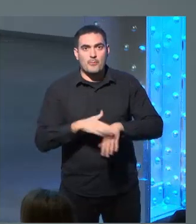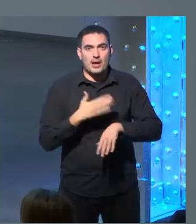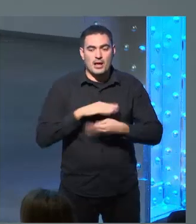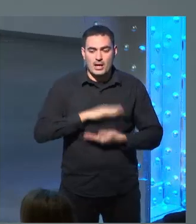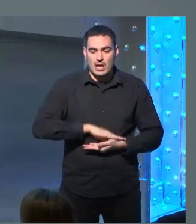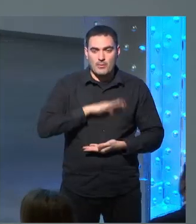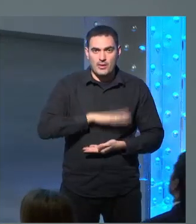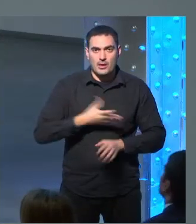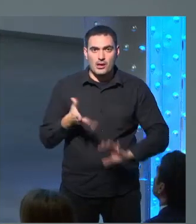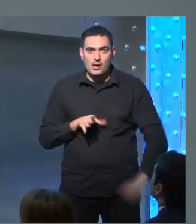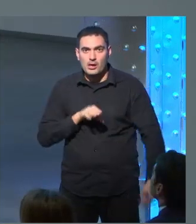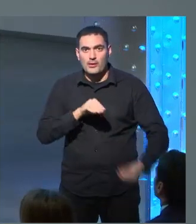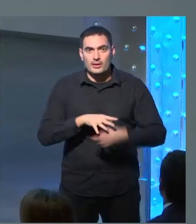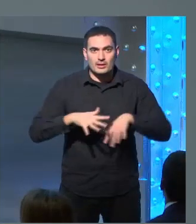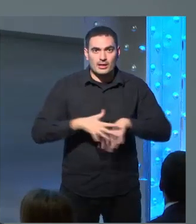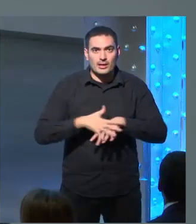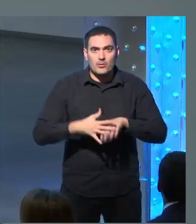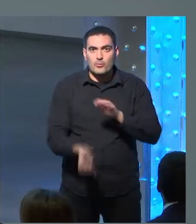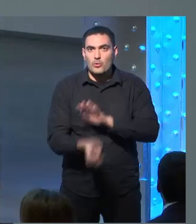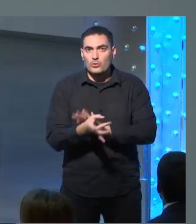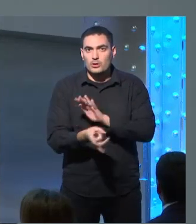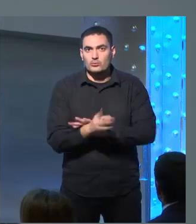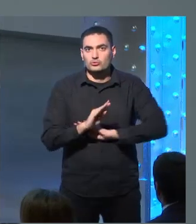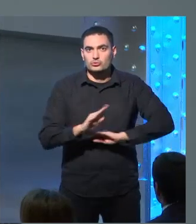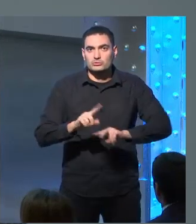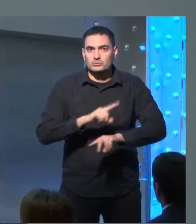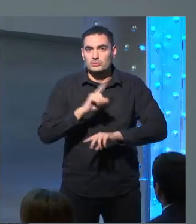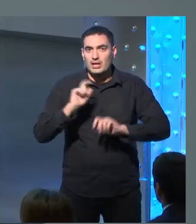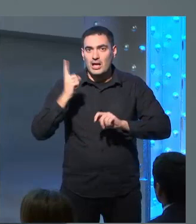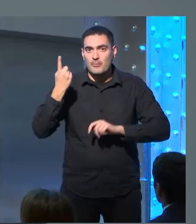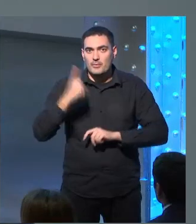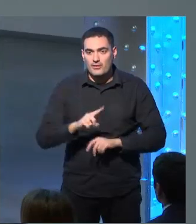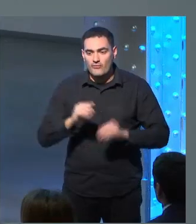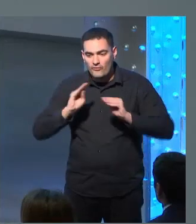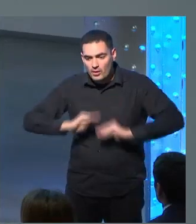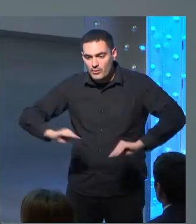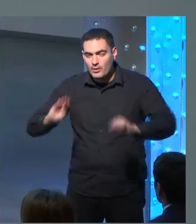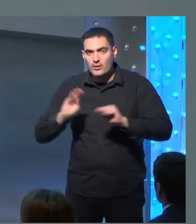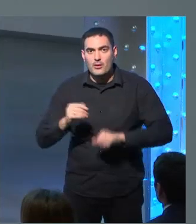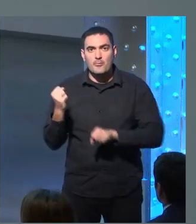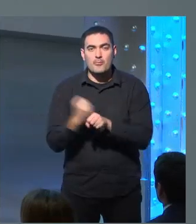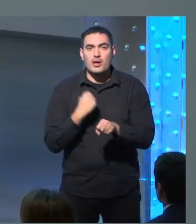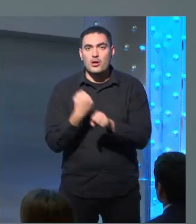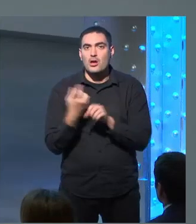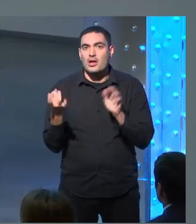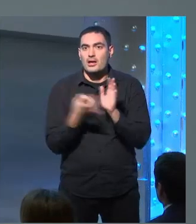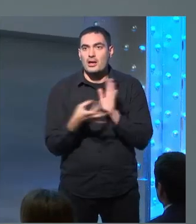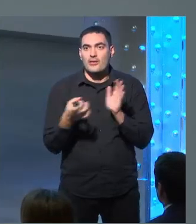professional vocational training to adapt to the productive fabric of the country,